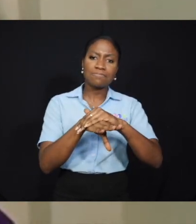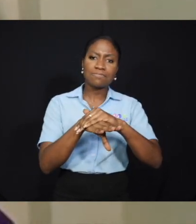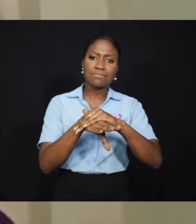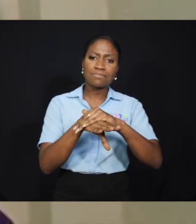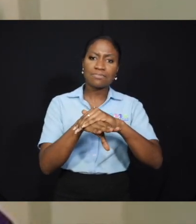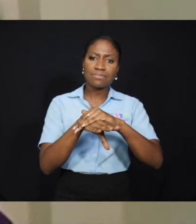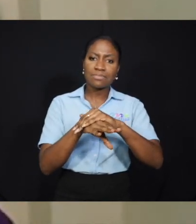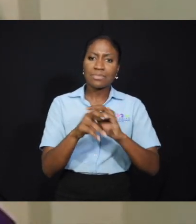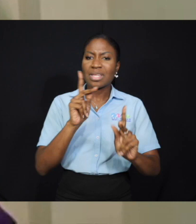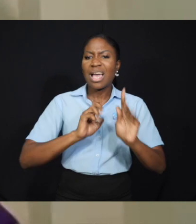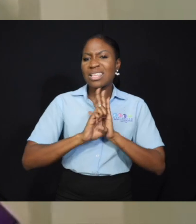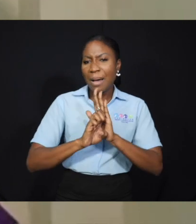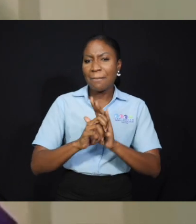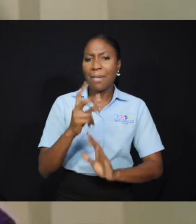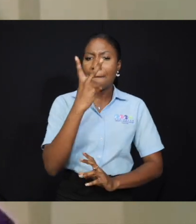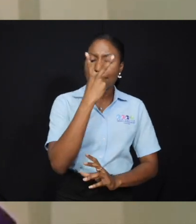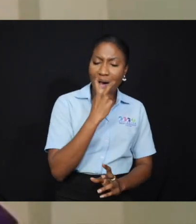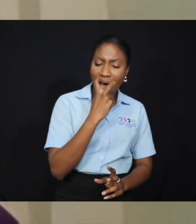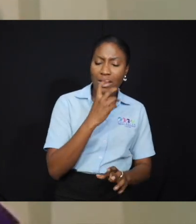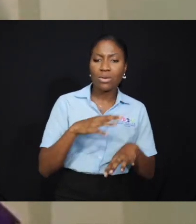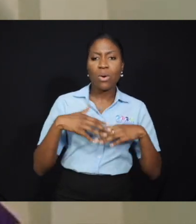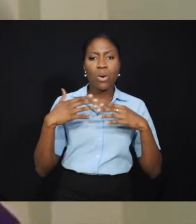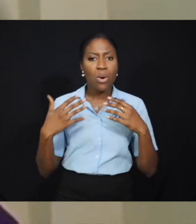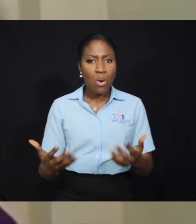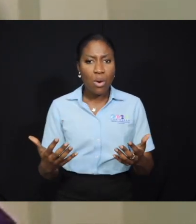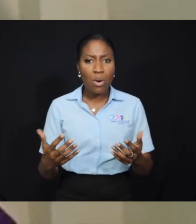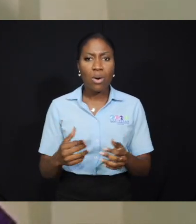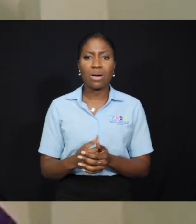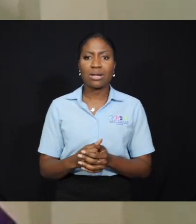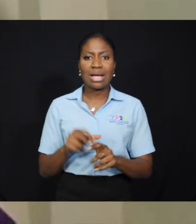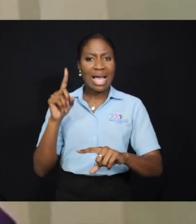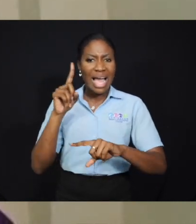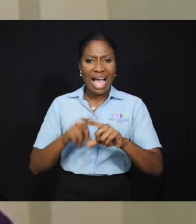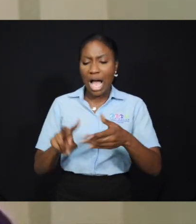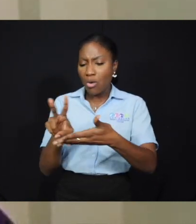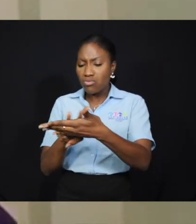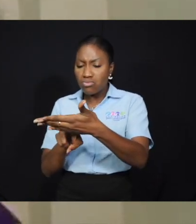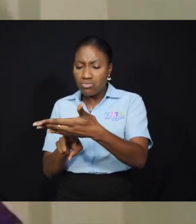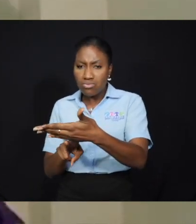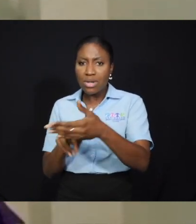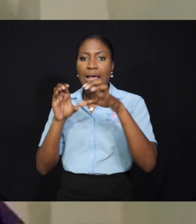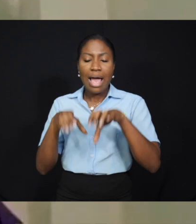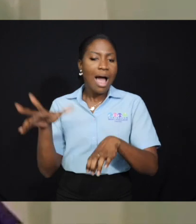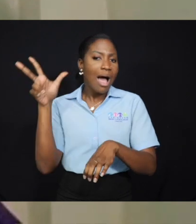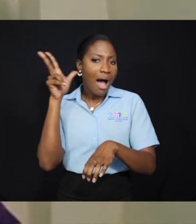in the hands of the differently able, those who are blind or